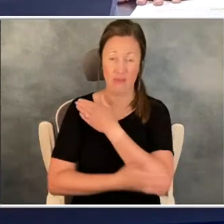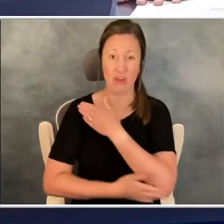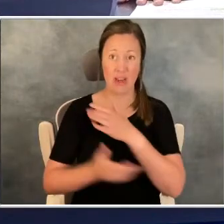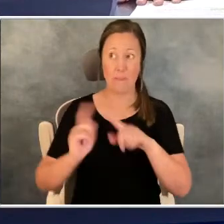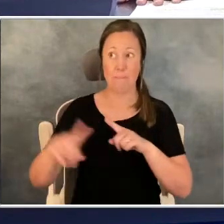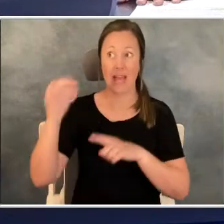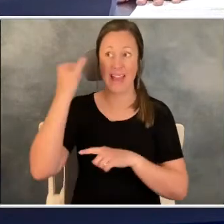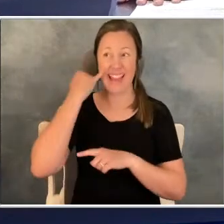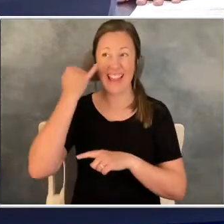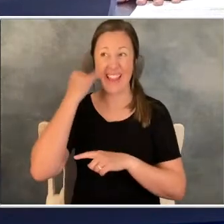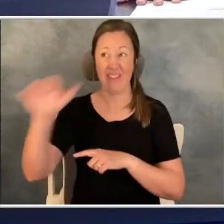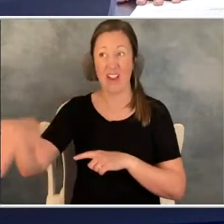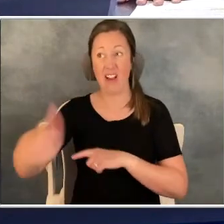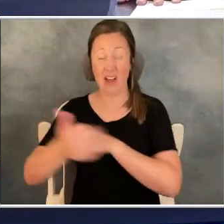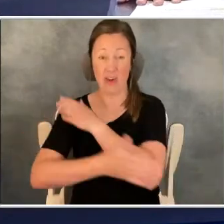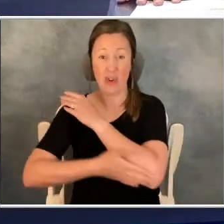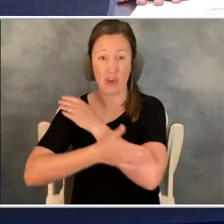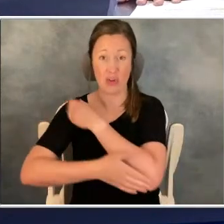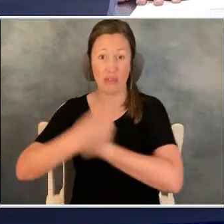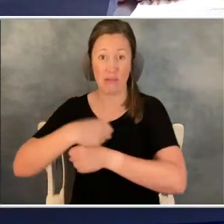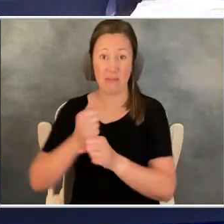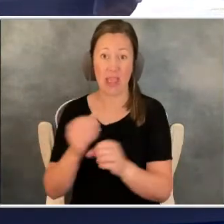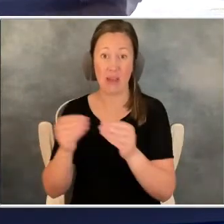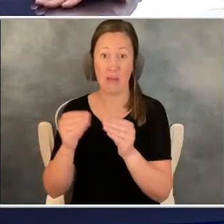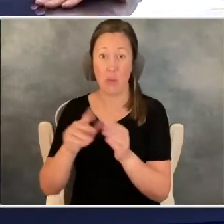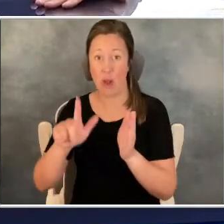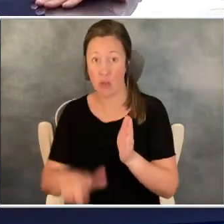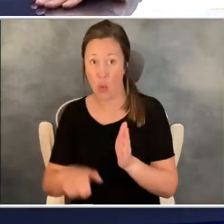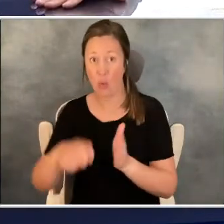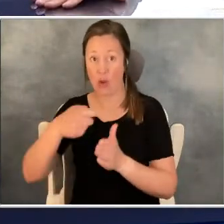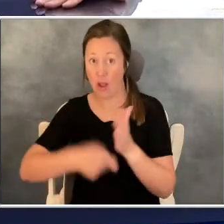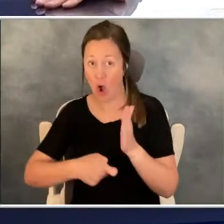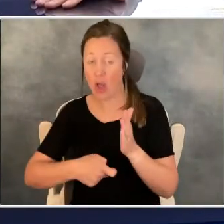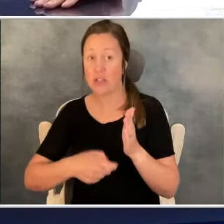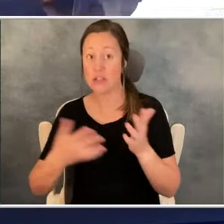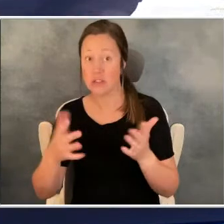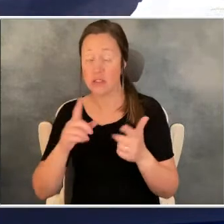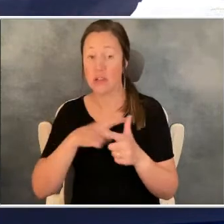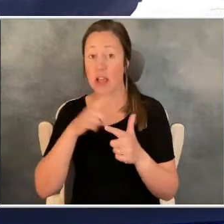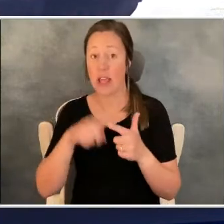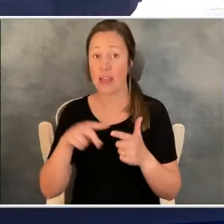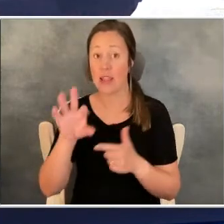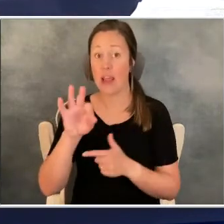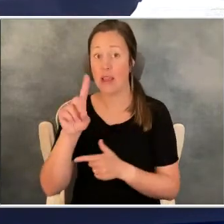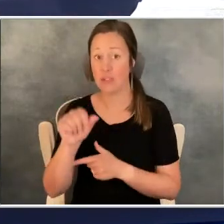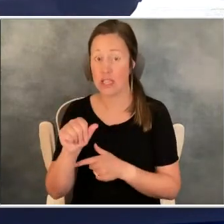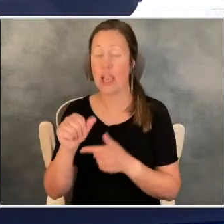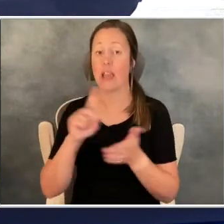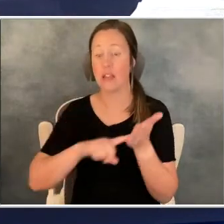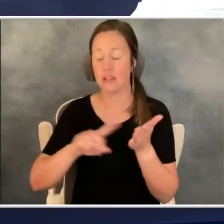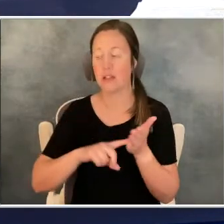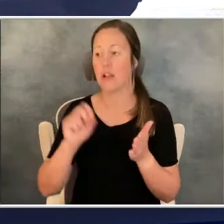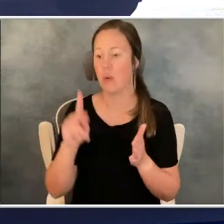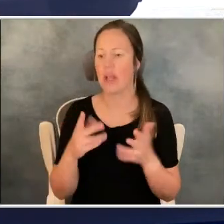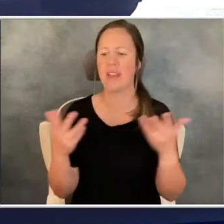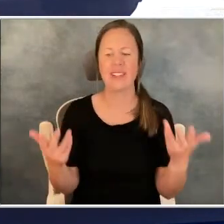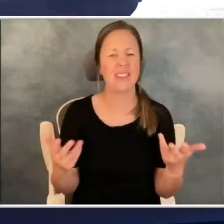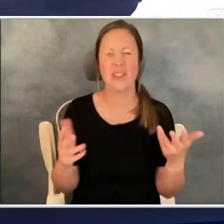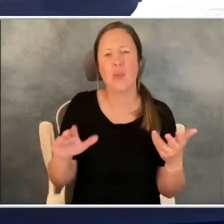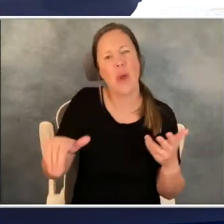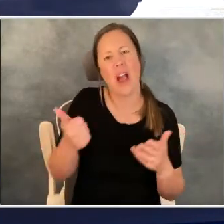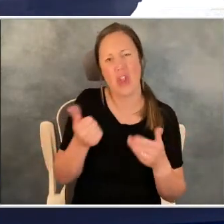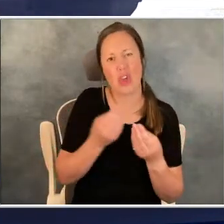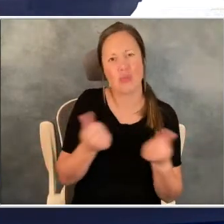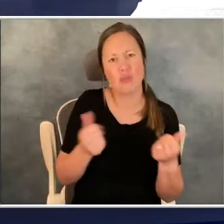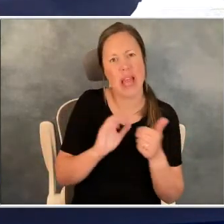going to be manufactured in a place where there's a lower cost environment. That's right. And the FDA still tries to go over there. So what other solutions do we have for solving this? Because it